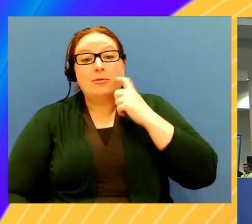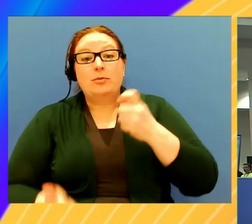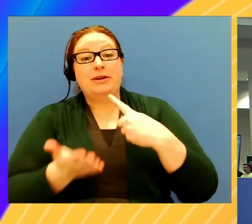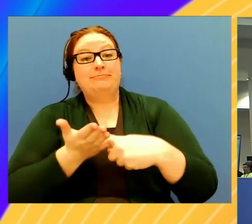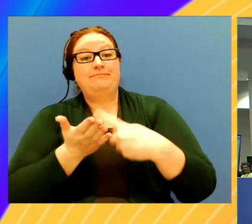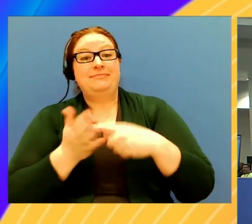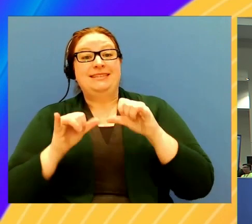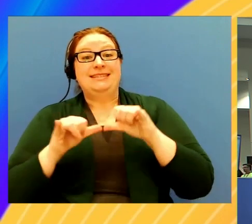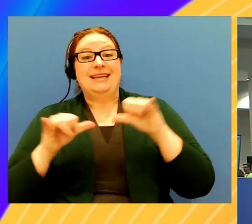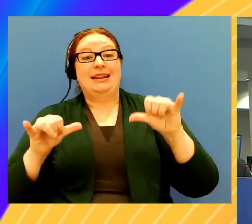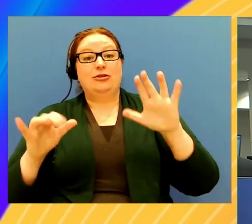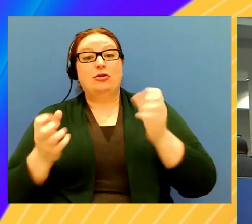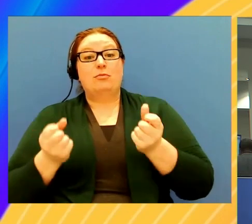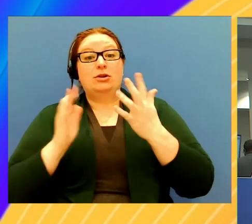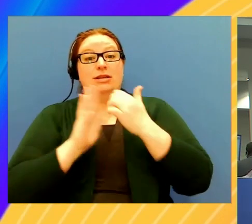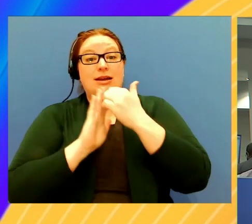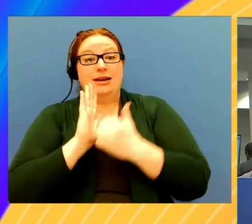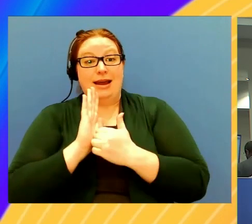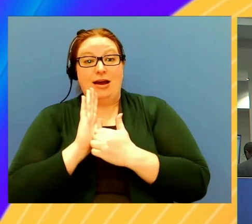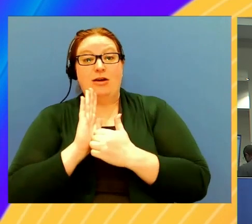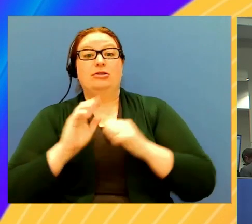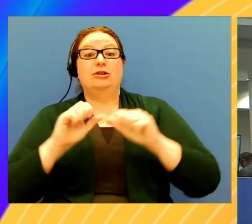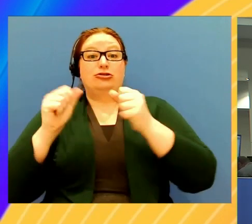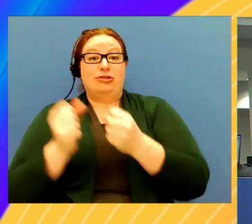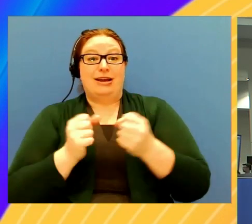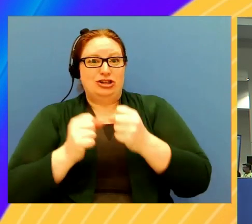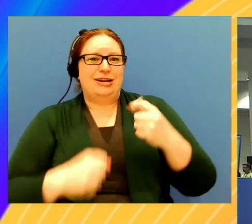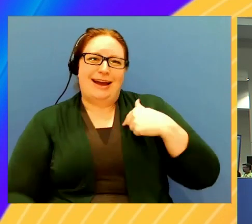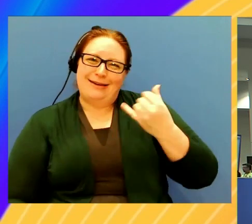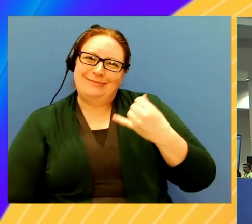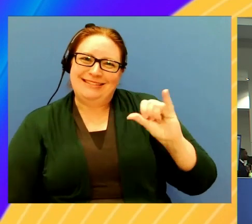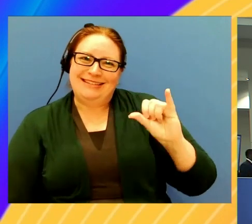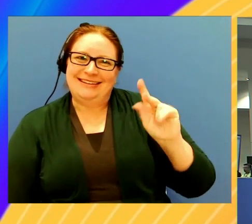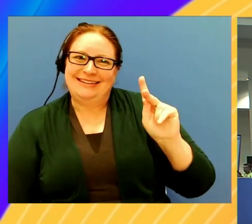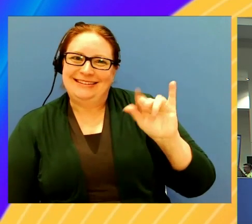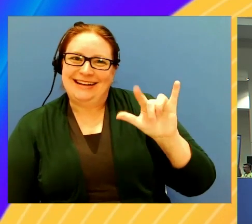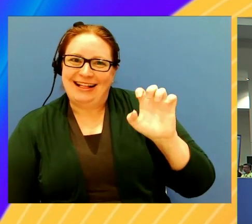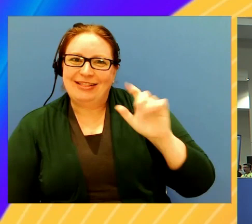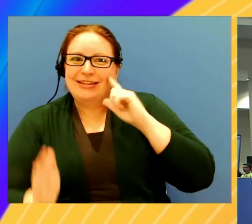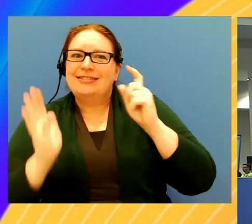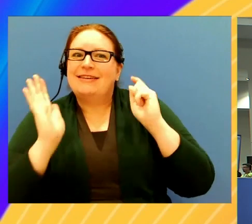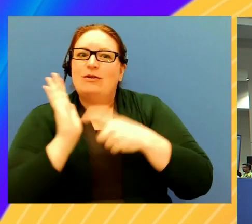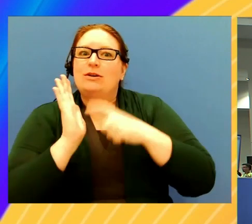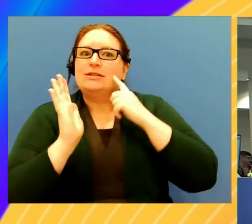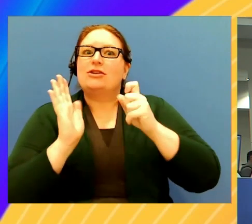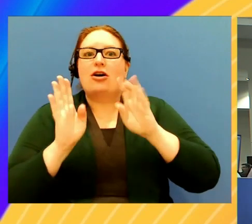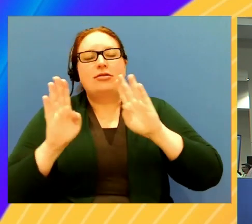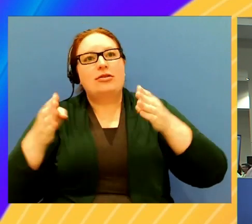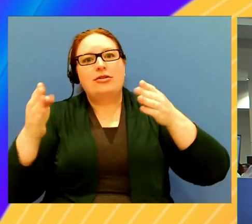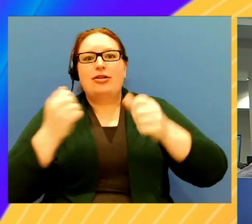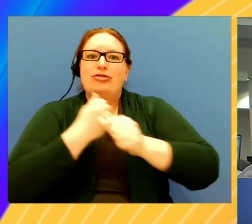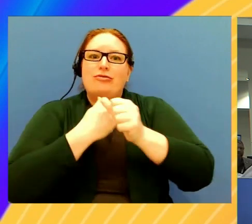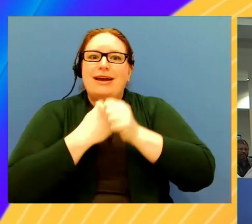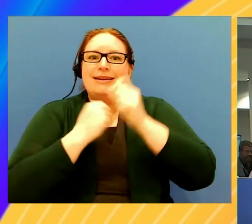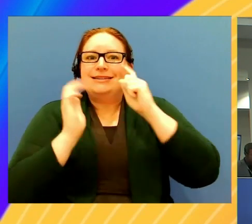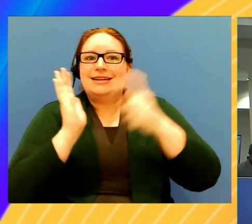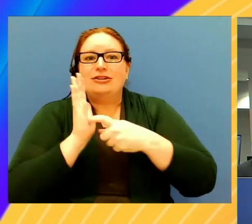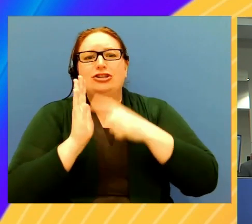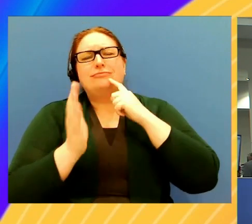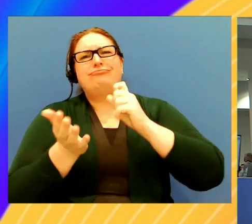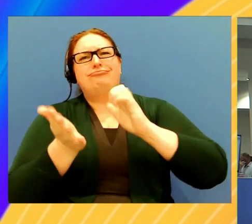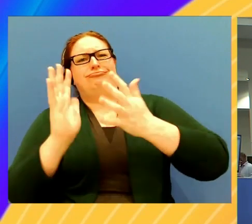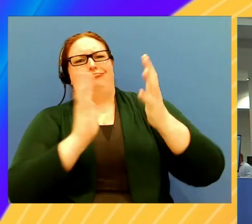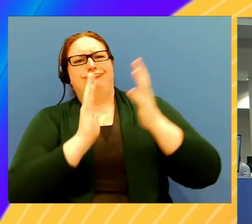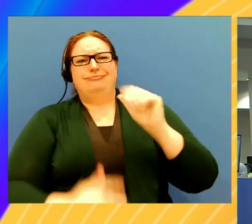multi-account strategy. I am still Kyle, your senior security solution architect that focuses on threat detection and incident response. Shout out to the ASL